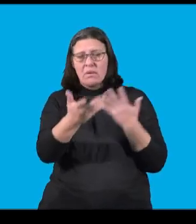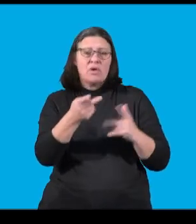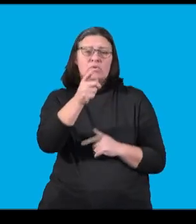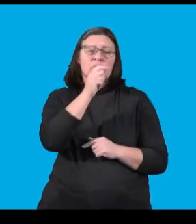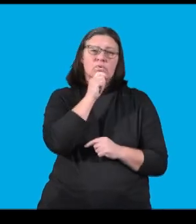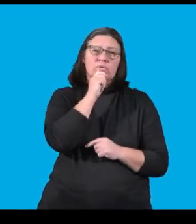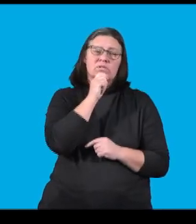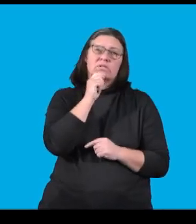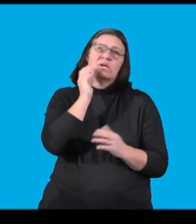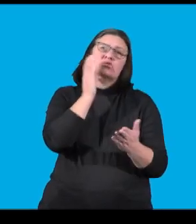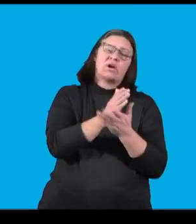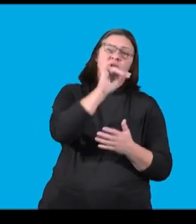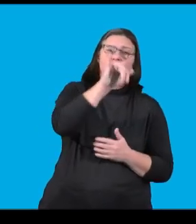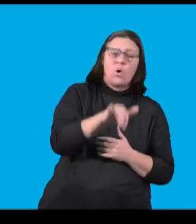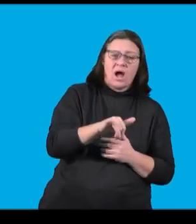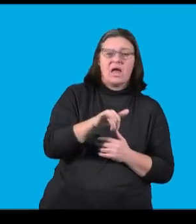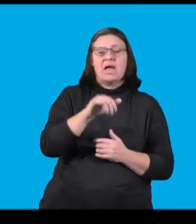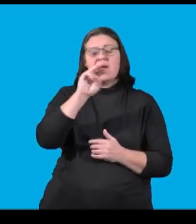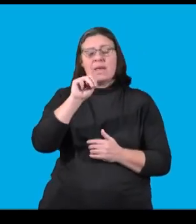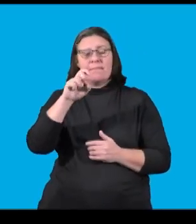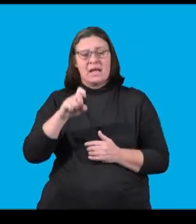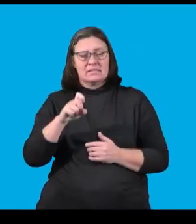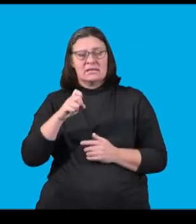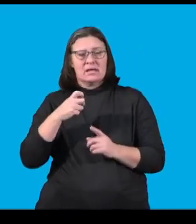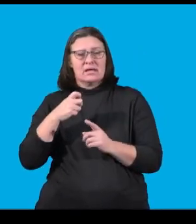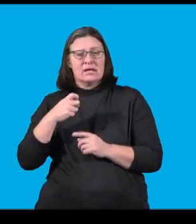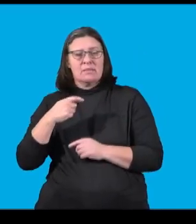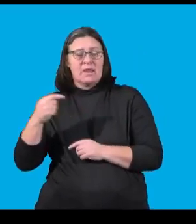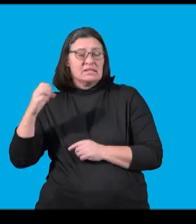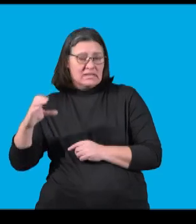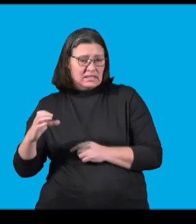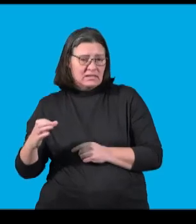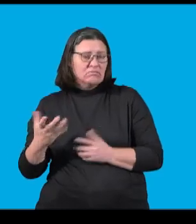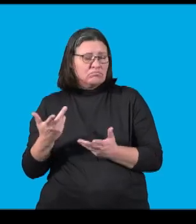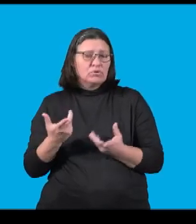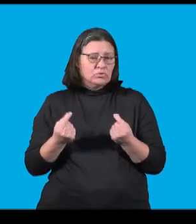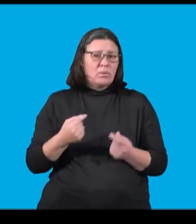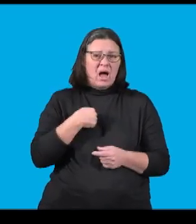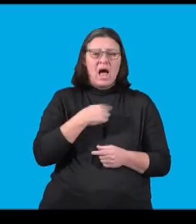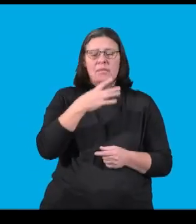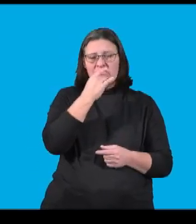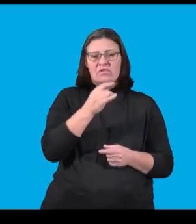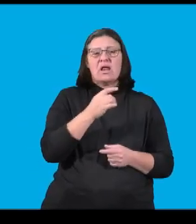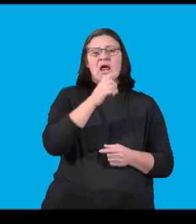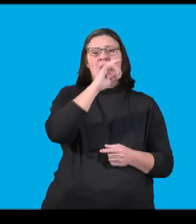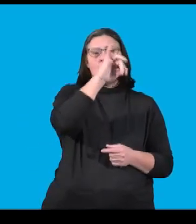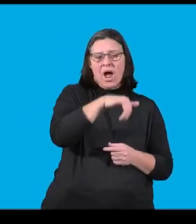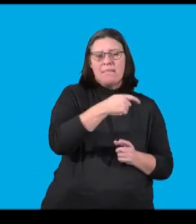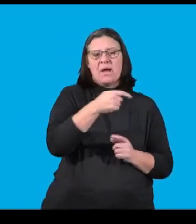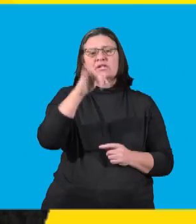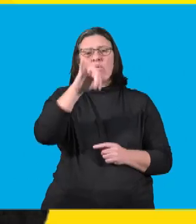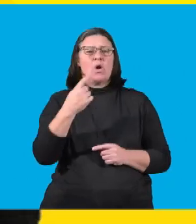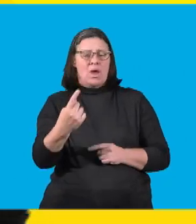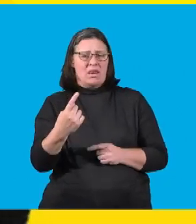might go straight into y is equal to mx plus c to solve for the y-intercept. That's fine. I prefer the y minus y1, but